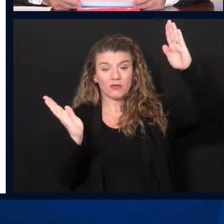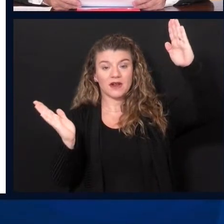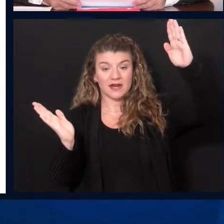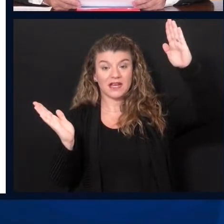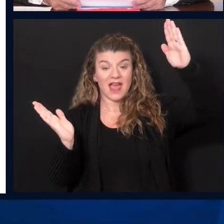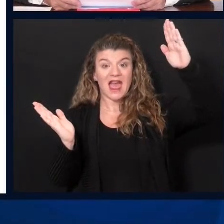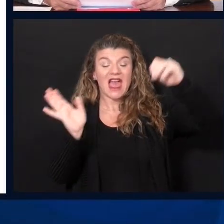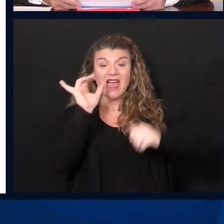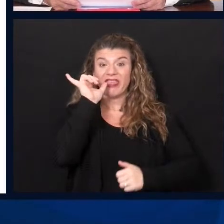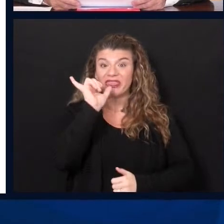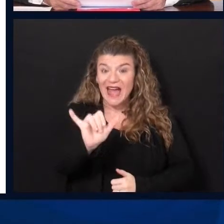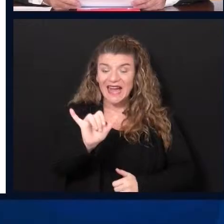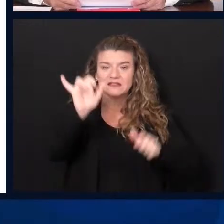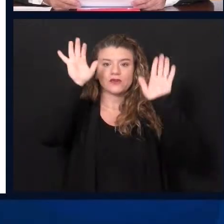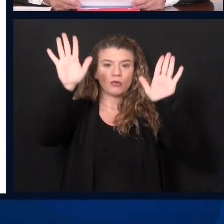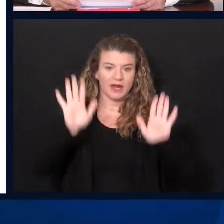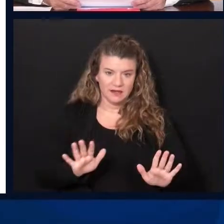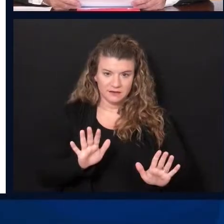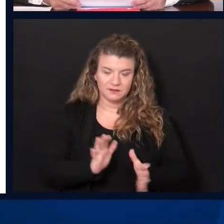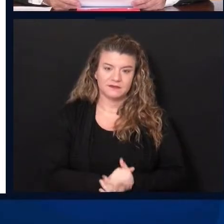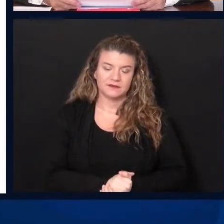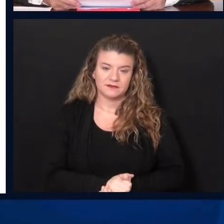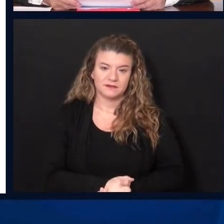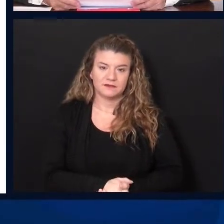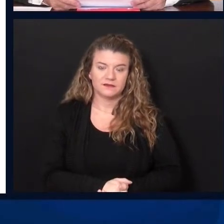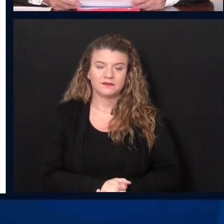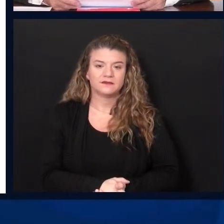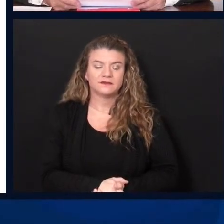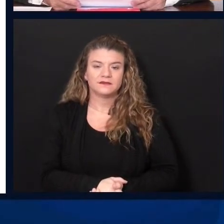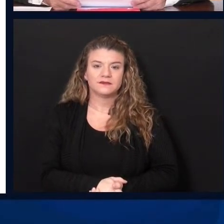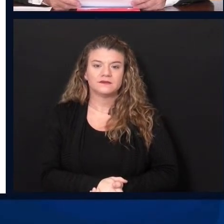widening. That's great. Now,